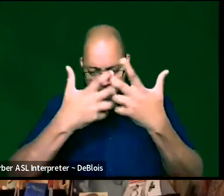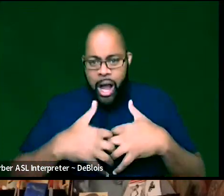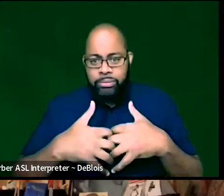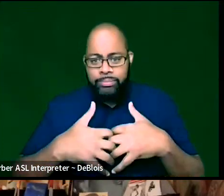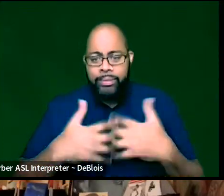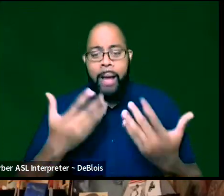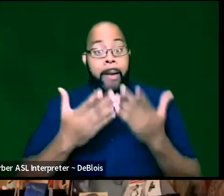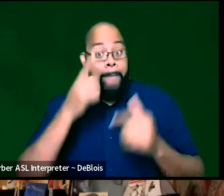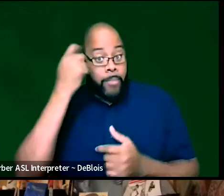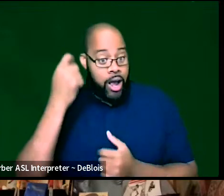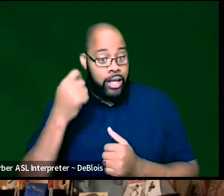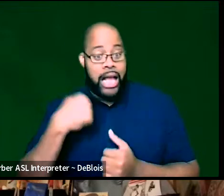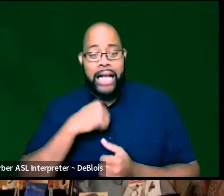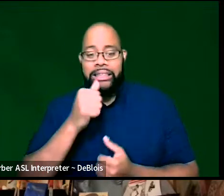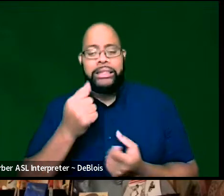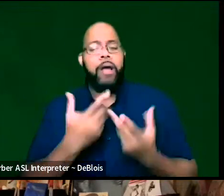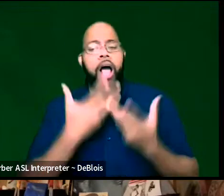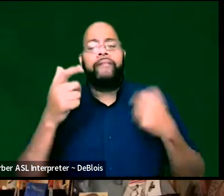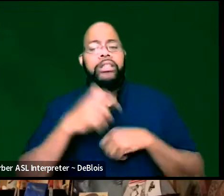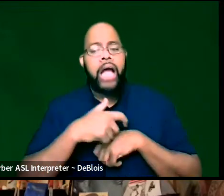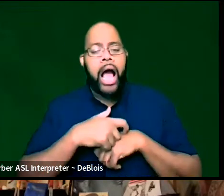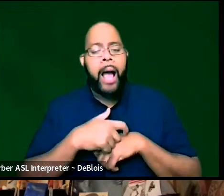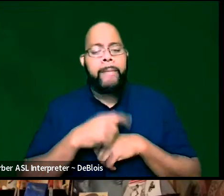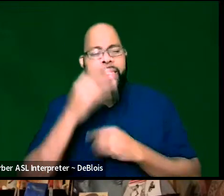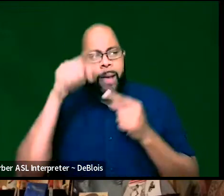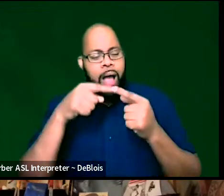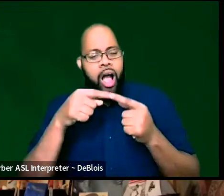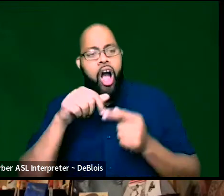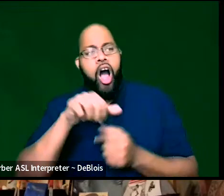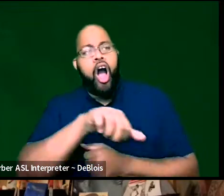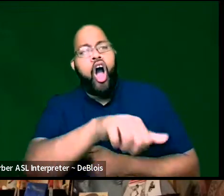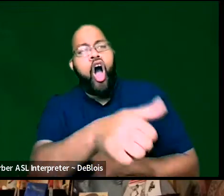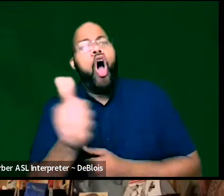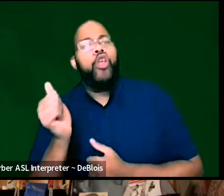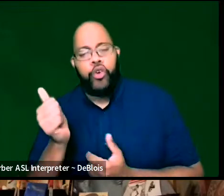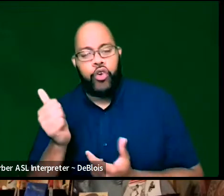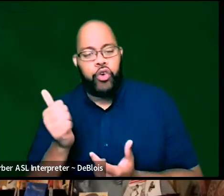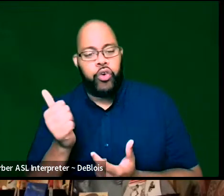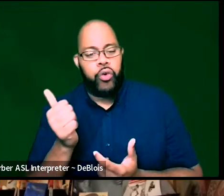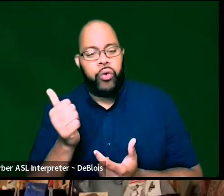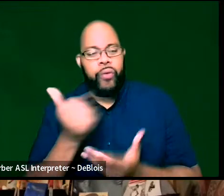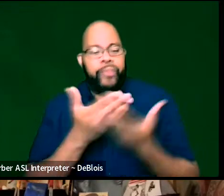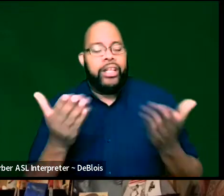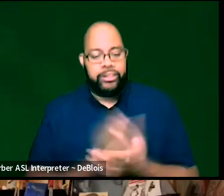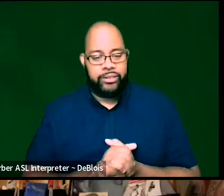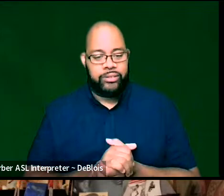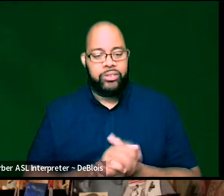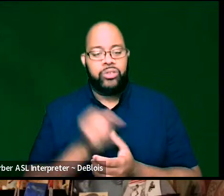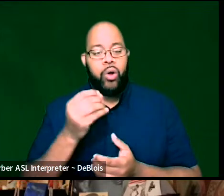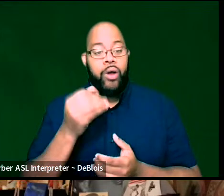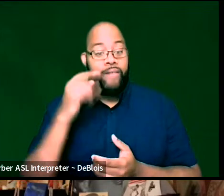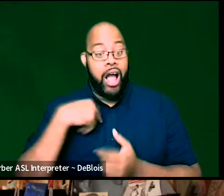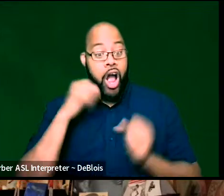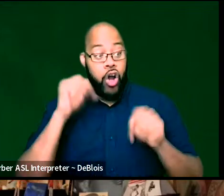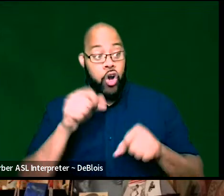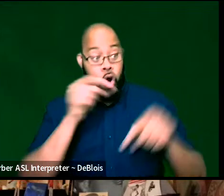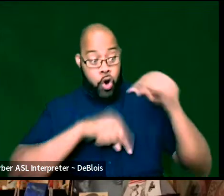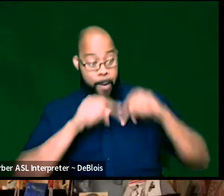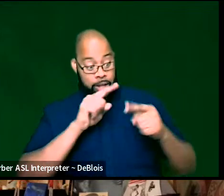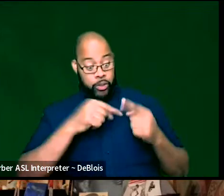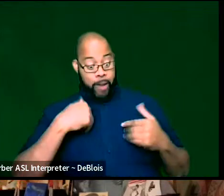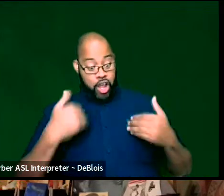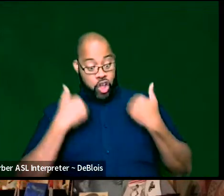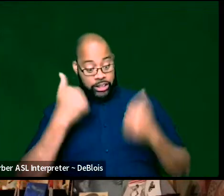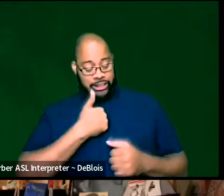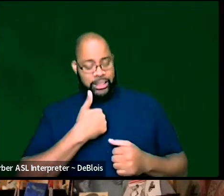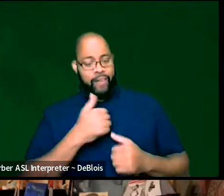And maybe it's because I didn't spend so much time thinking about all that other stuff. So if I could go back to my younger